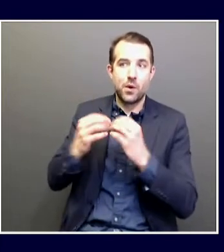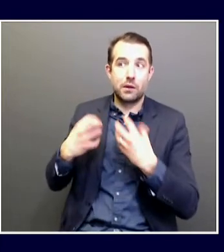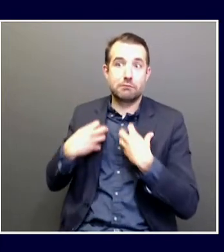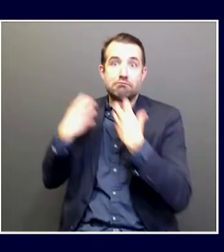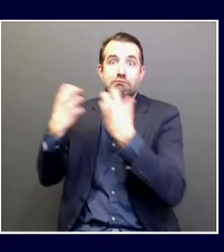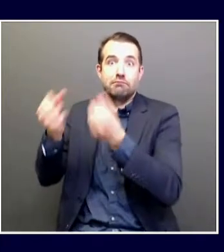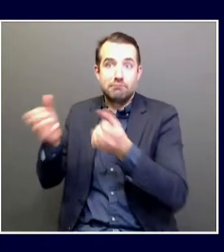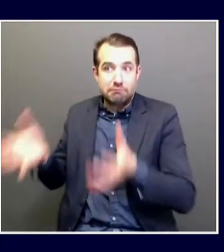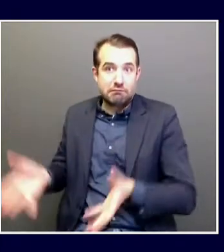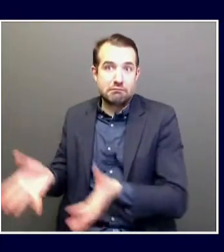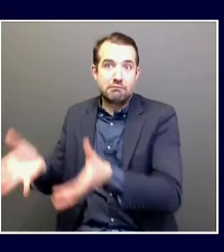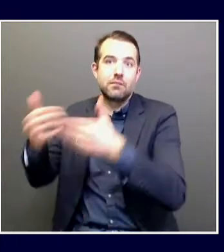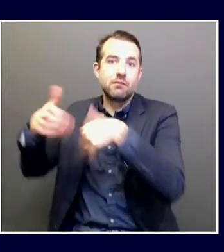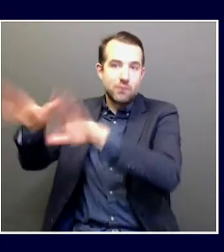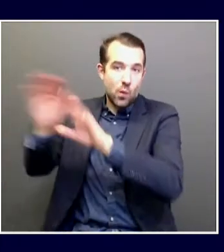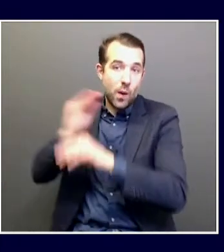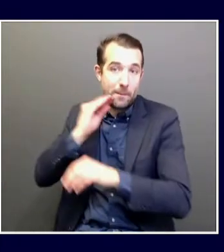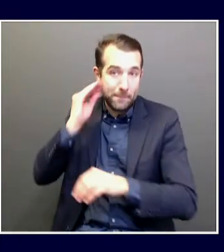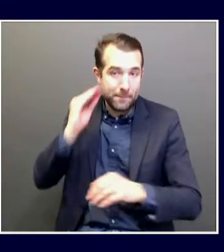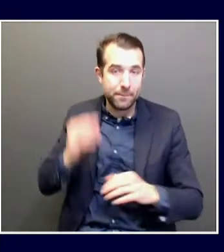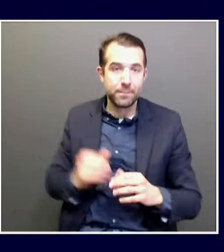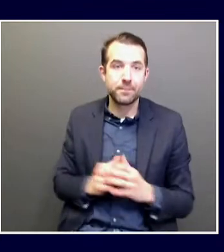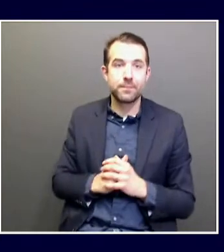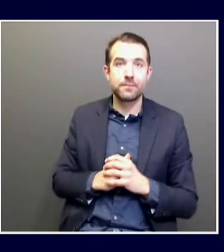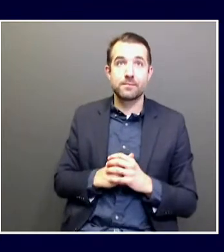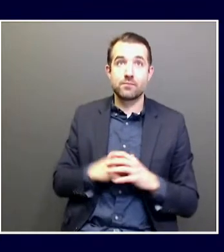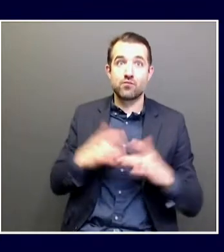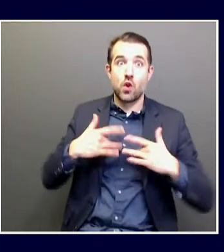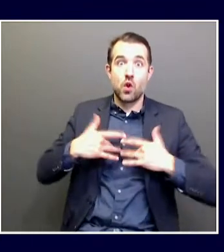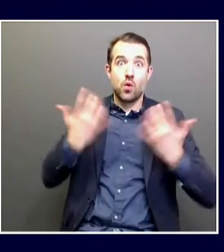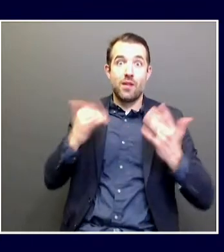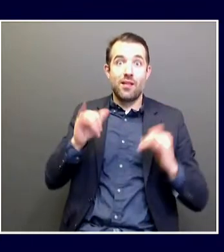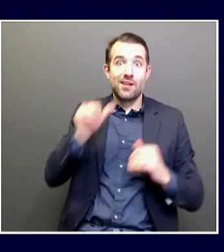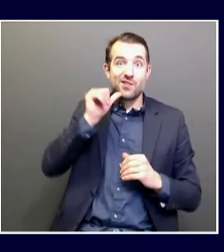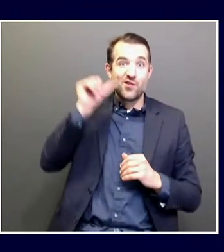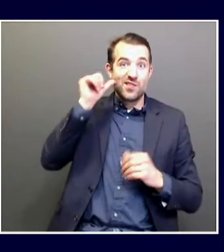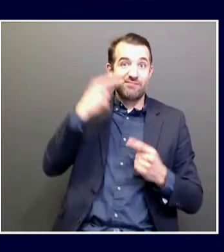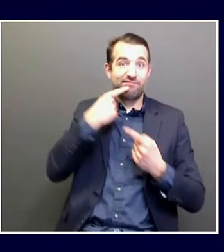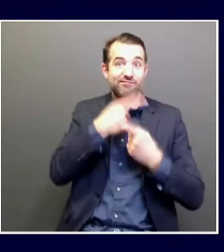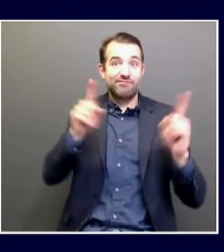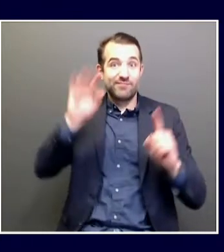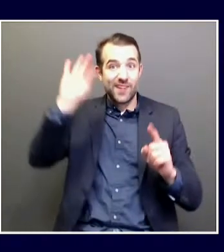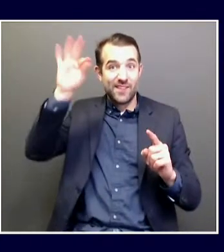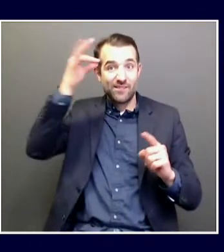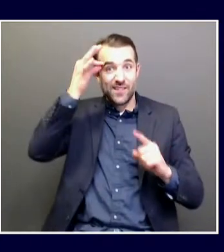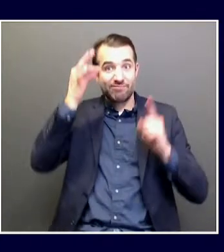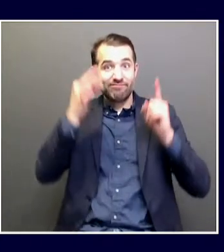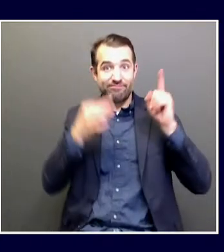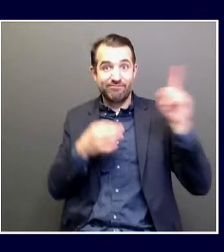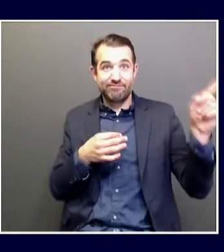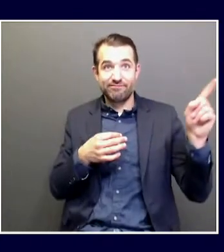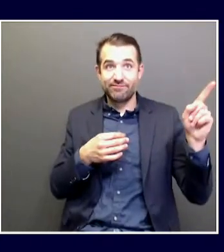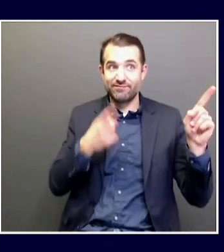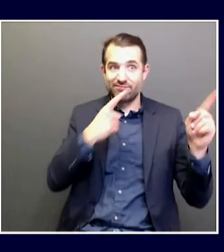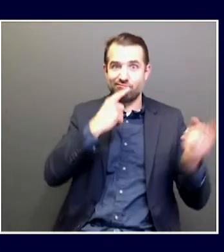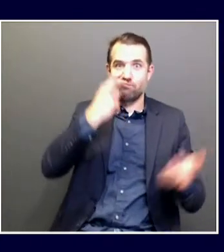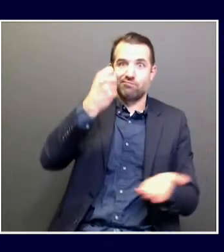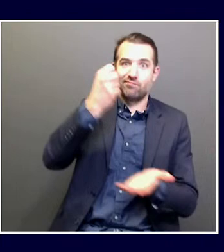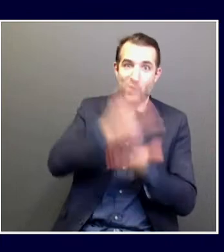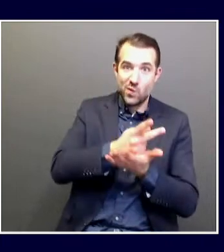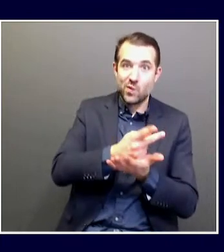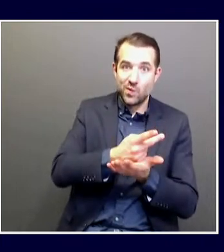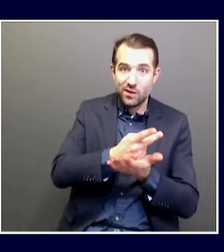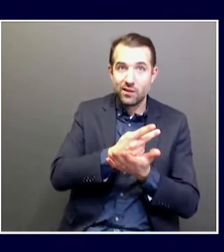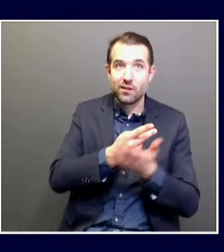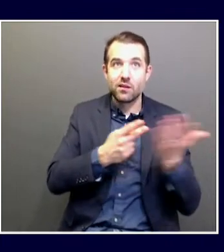very excited about the announcement yesterday that the federal government approved of a federal set of ambulance